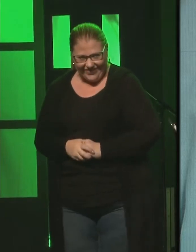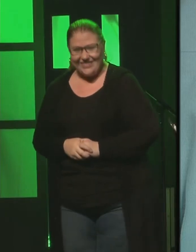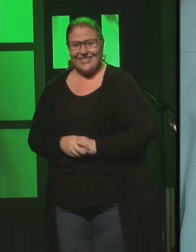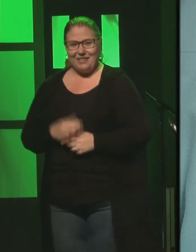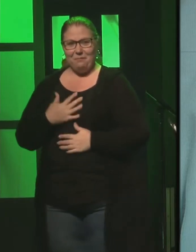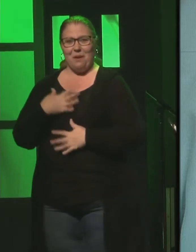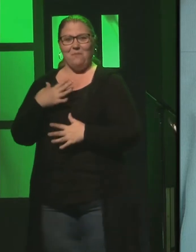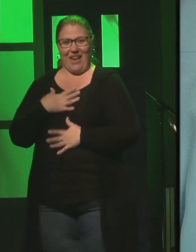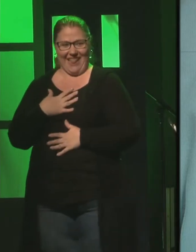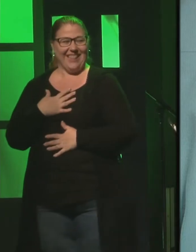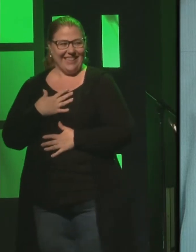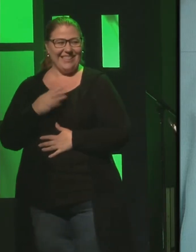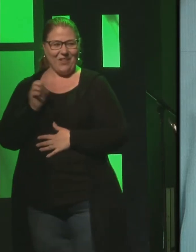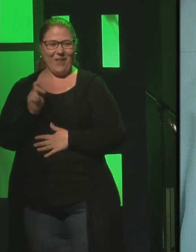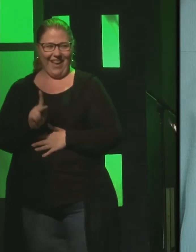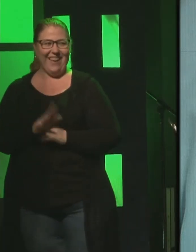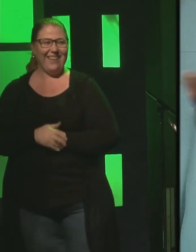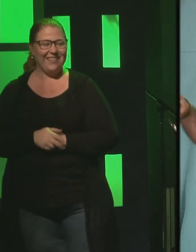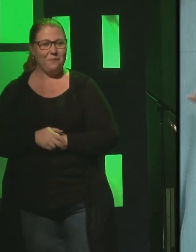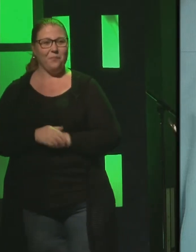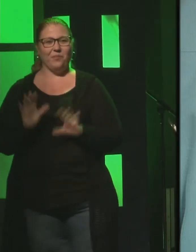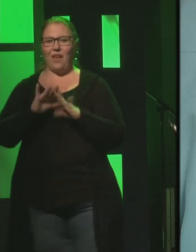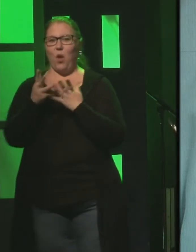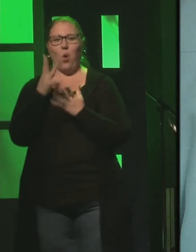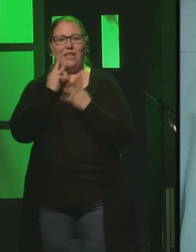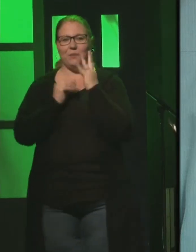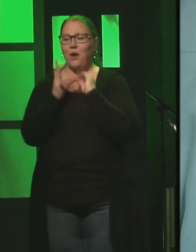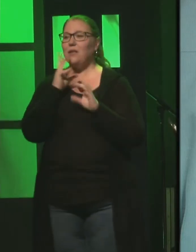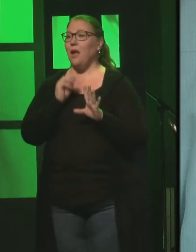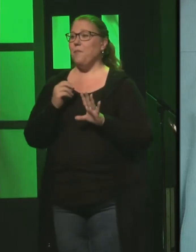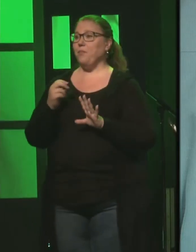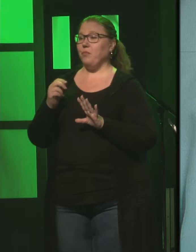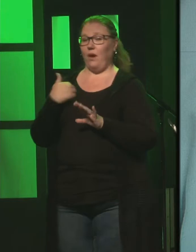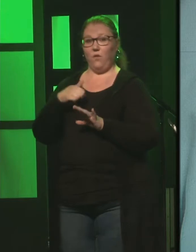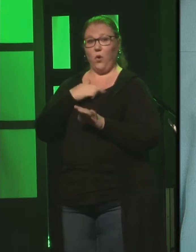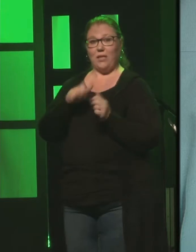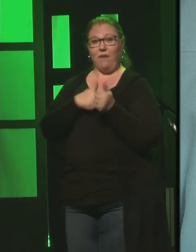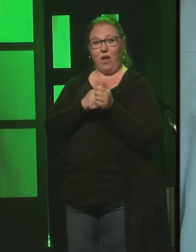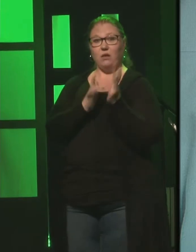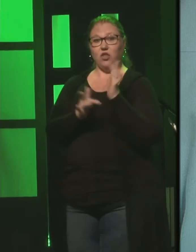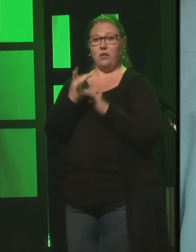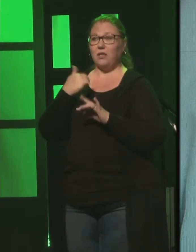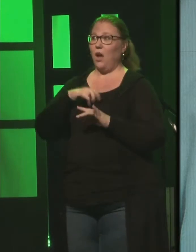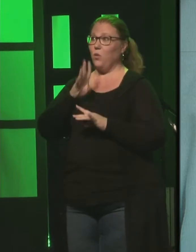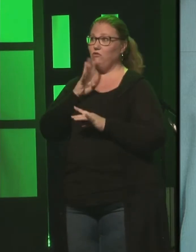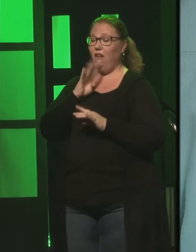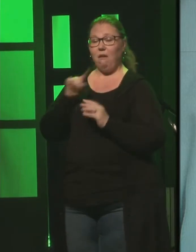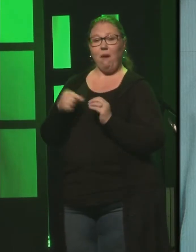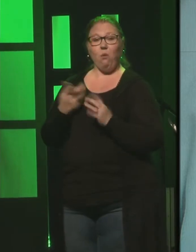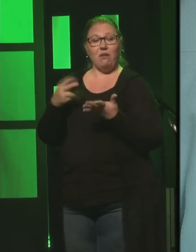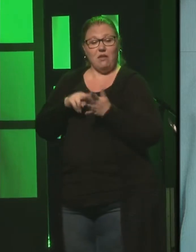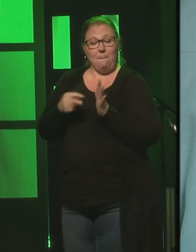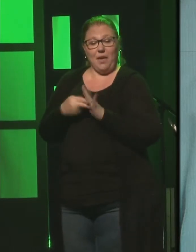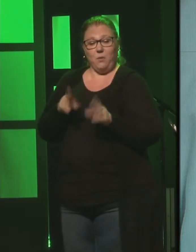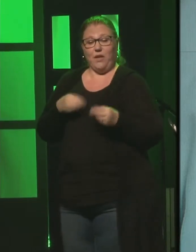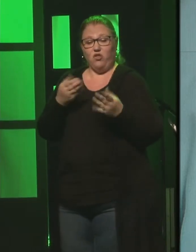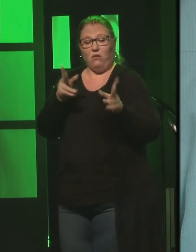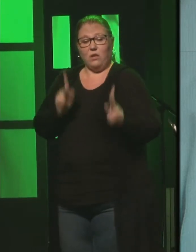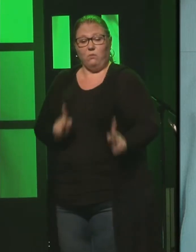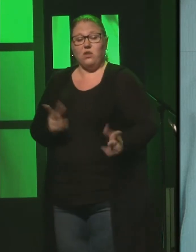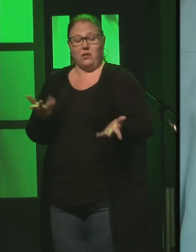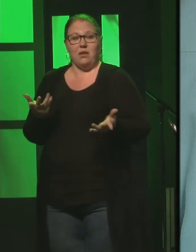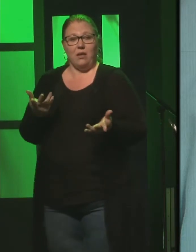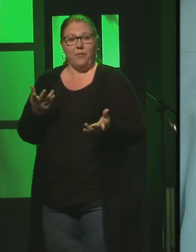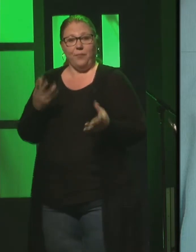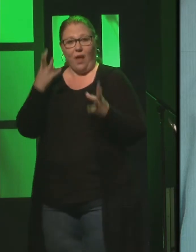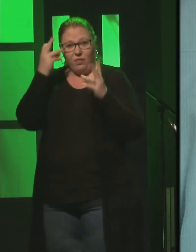breathe a little bit, okay? In this whole experience. Now, for those of us that follow Jesus, I am going to talk about what does it mean to be a generous person